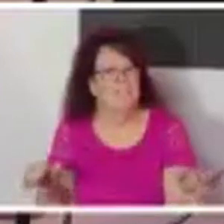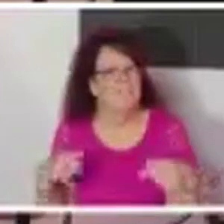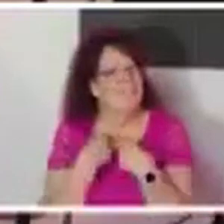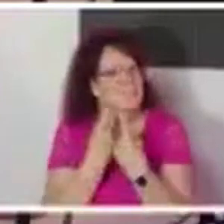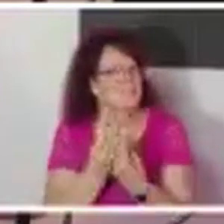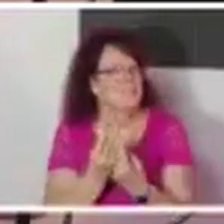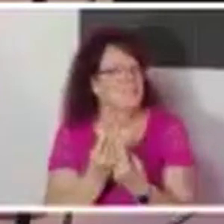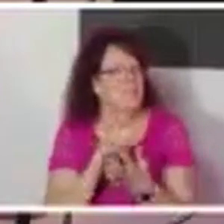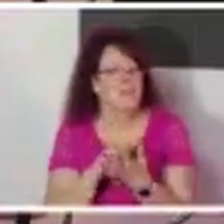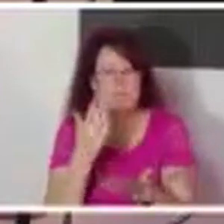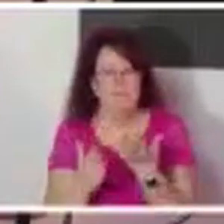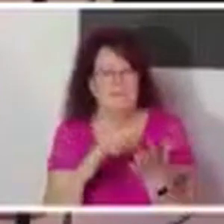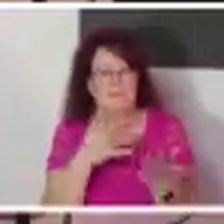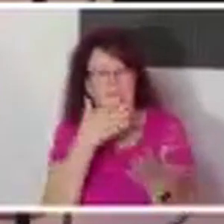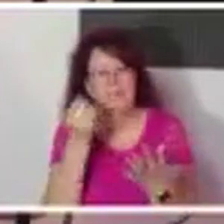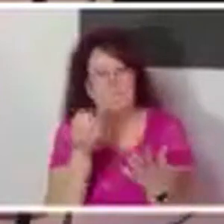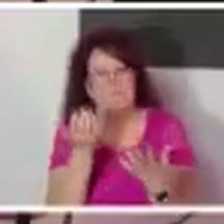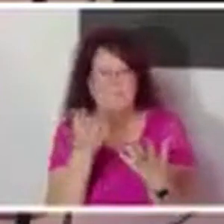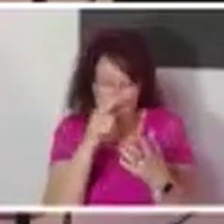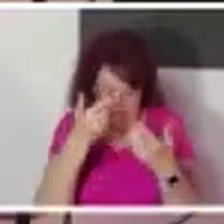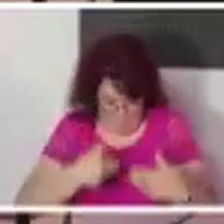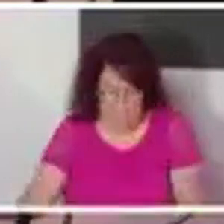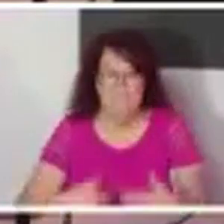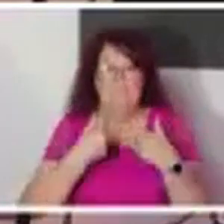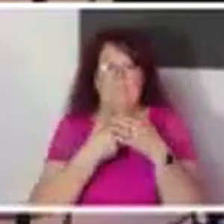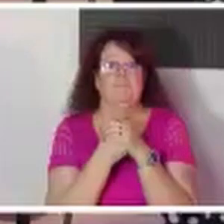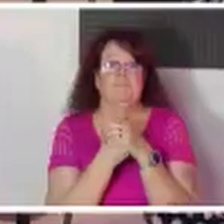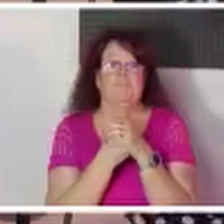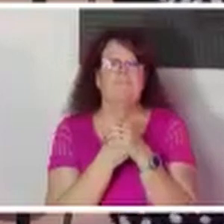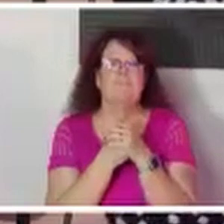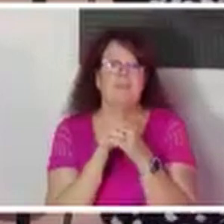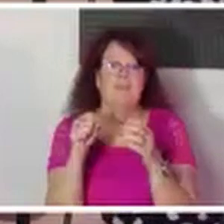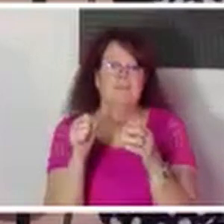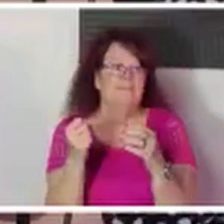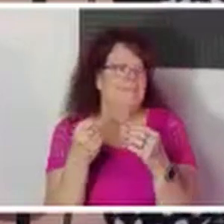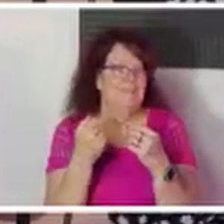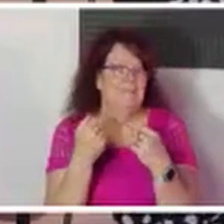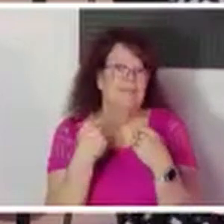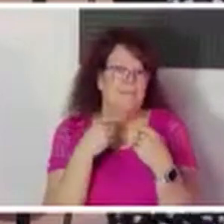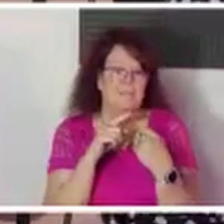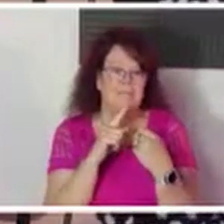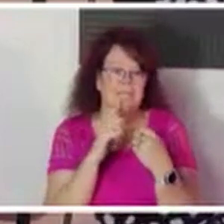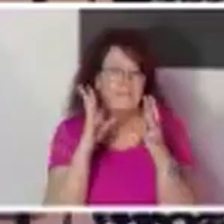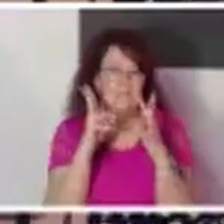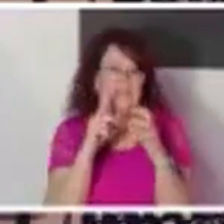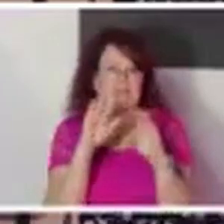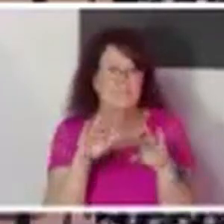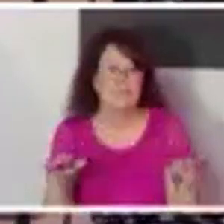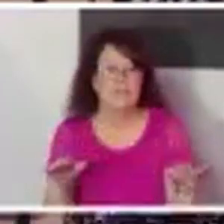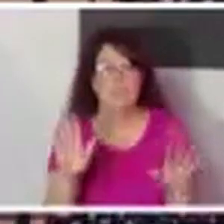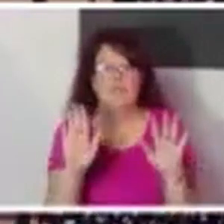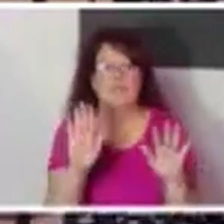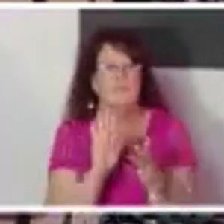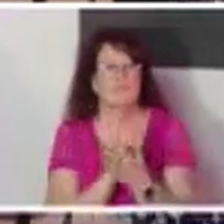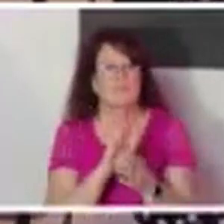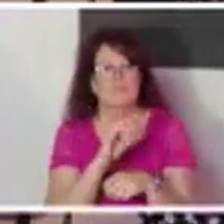so that may give you a better idea and sense of who I am. But yeah, I had a really unremarkable childhood, and grade school years were very